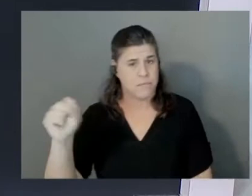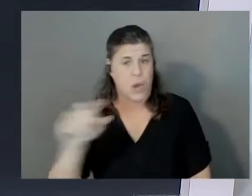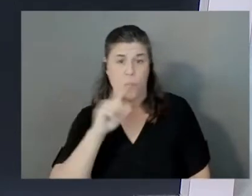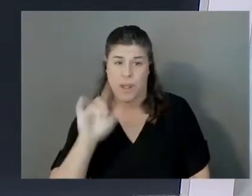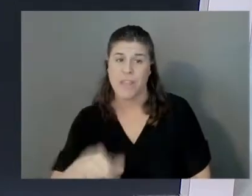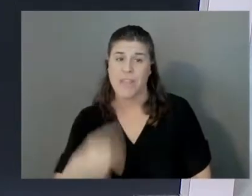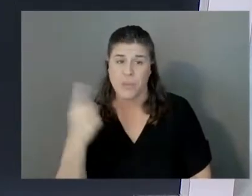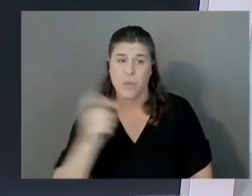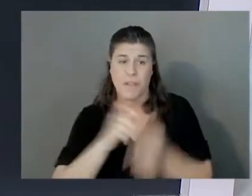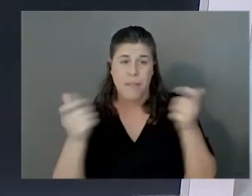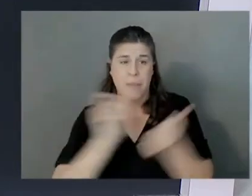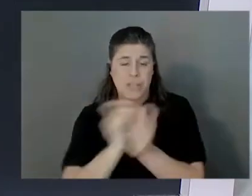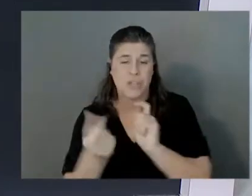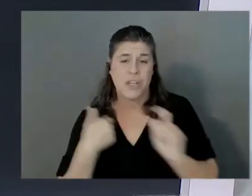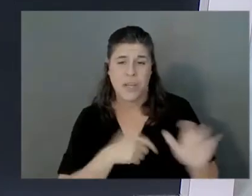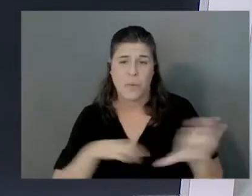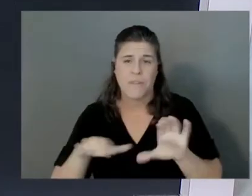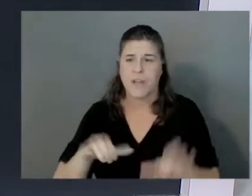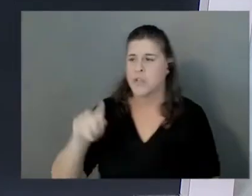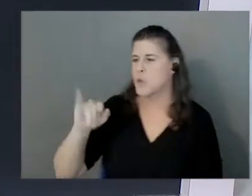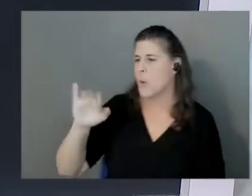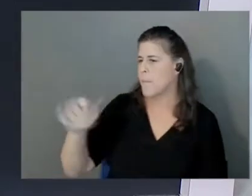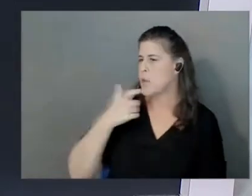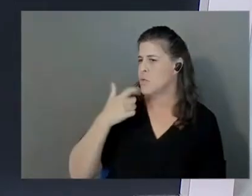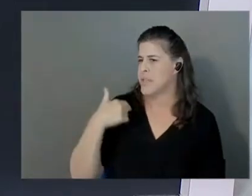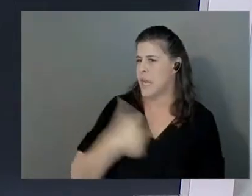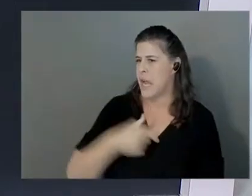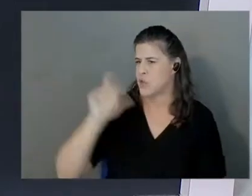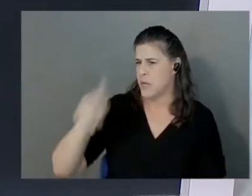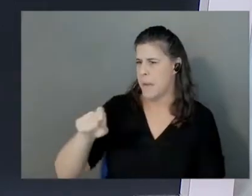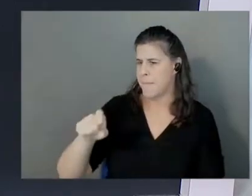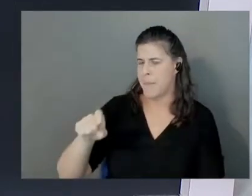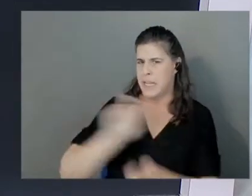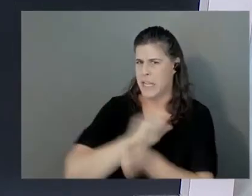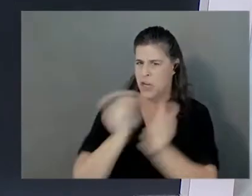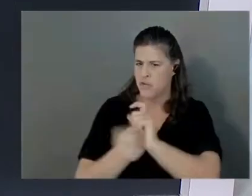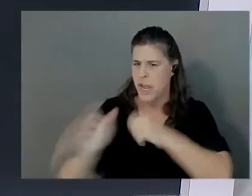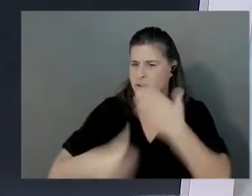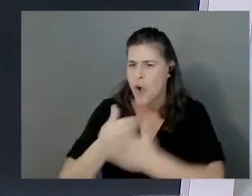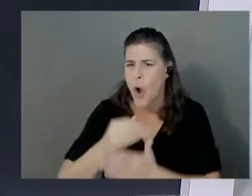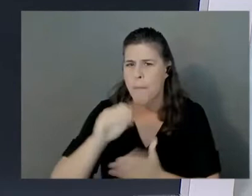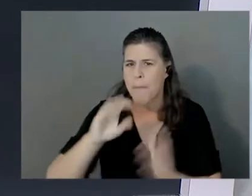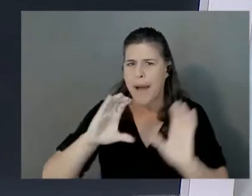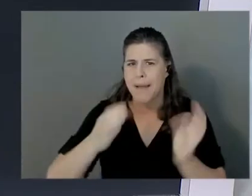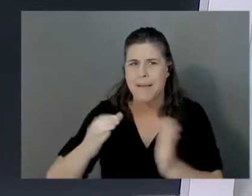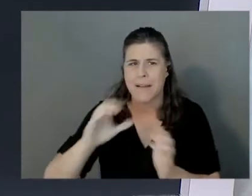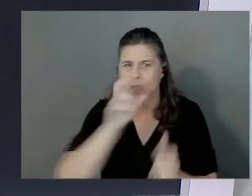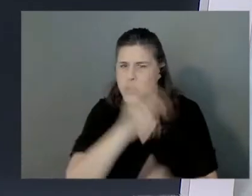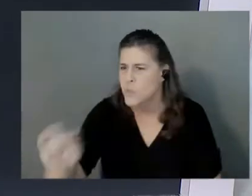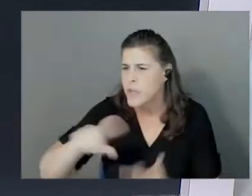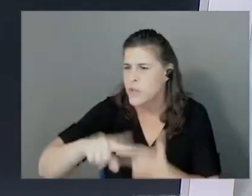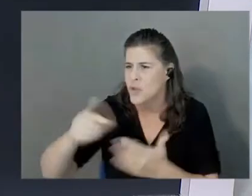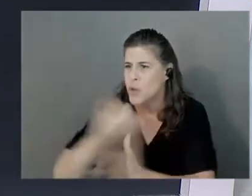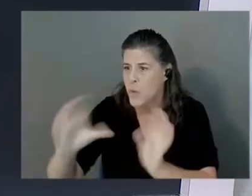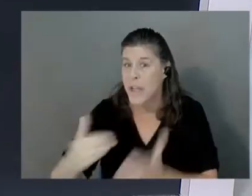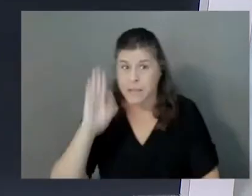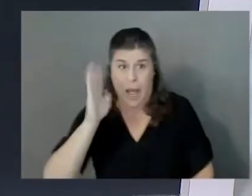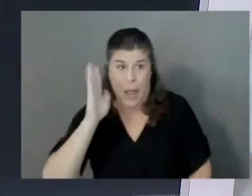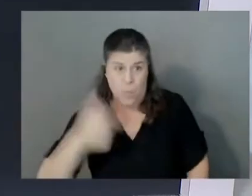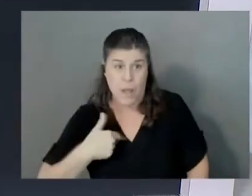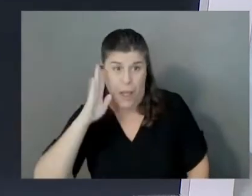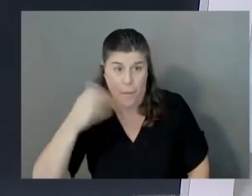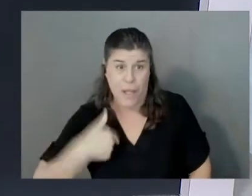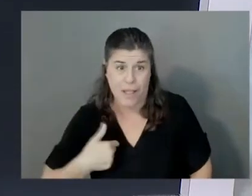that we've made. So Pete, are you saying I should immediately run out and switch all my tables to the new class? No, I No. think Because I will. I will.